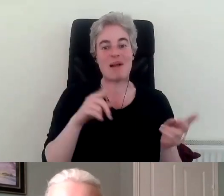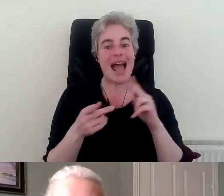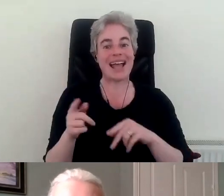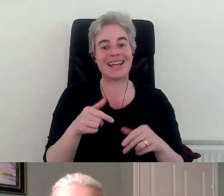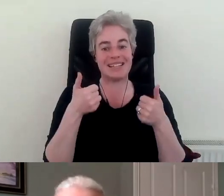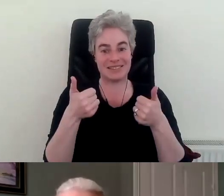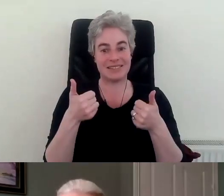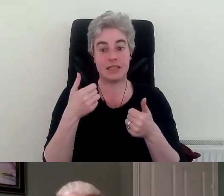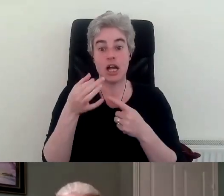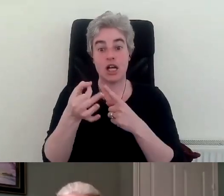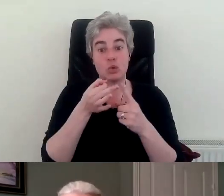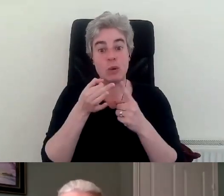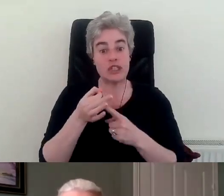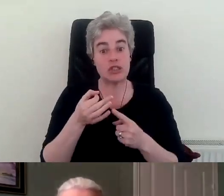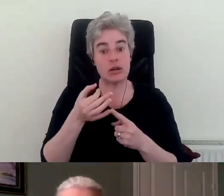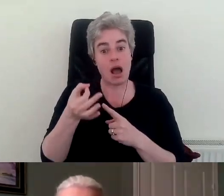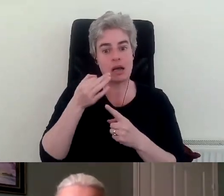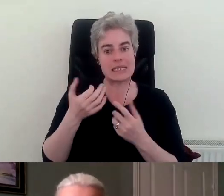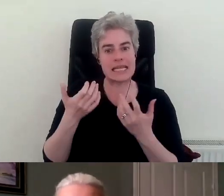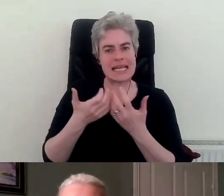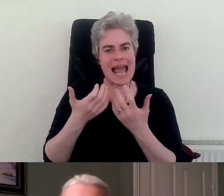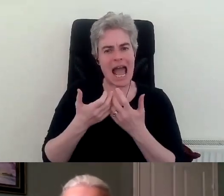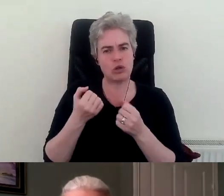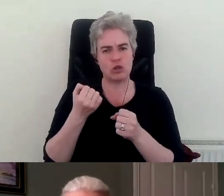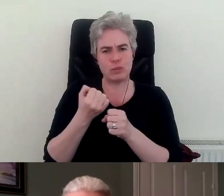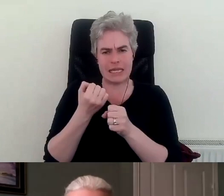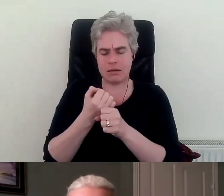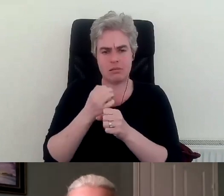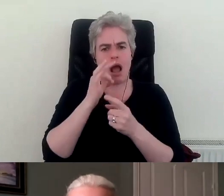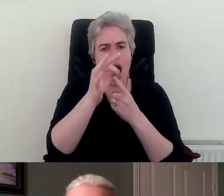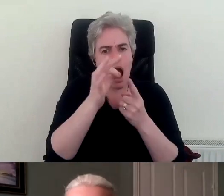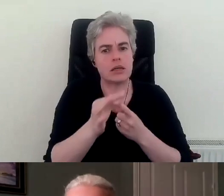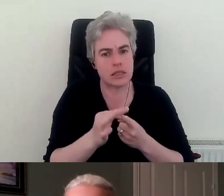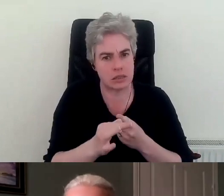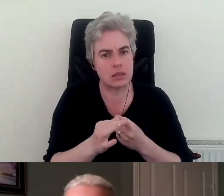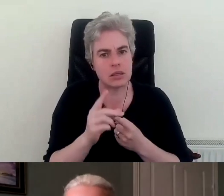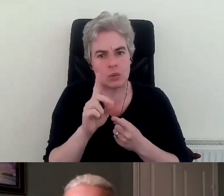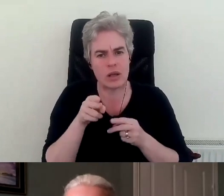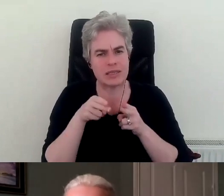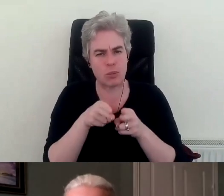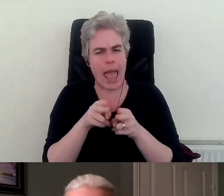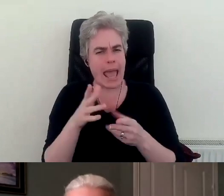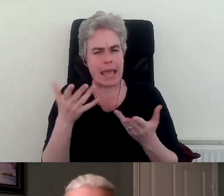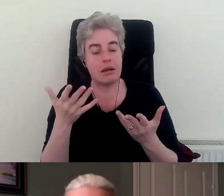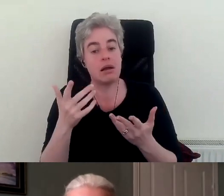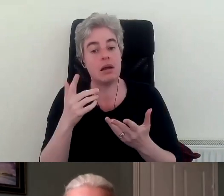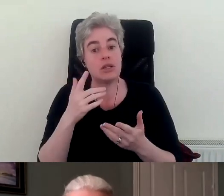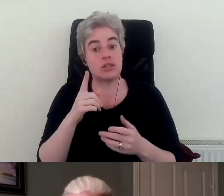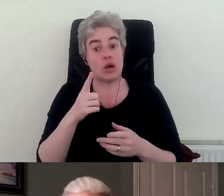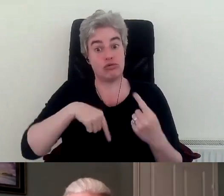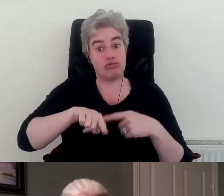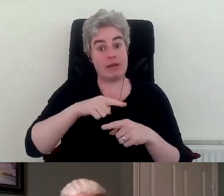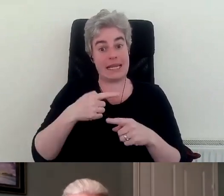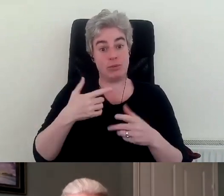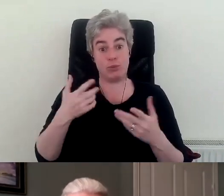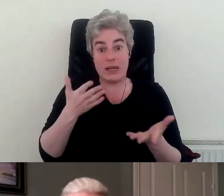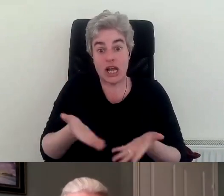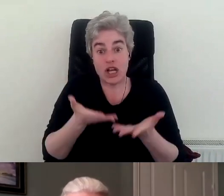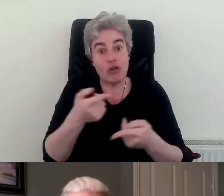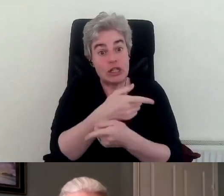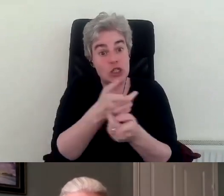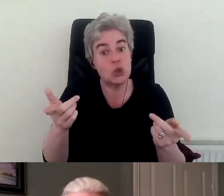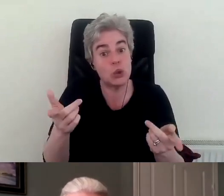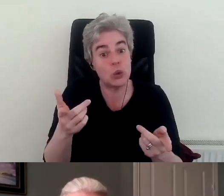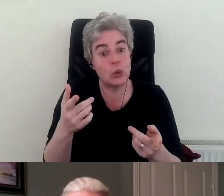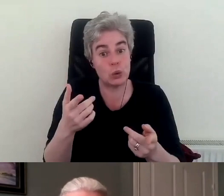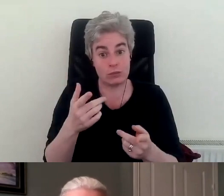I've had a question just asking about how we do questions. So what we'd like to do is encourage you to